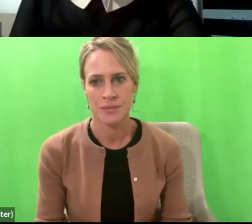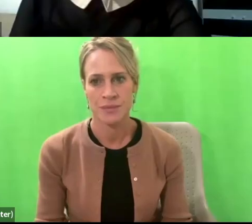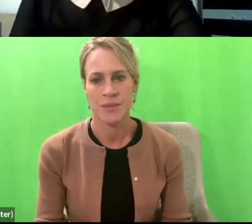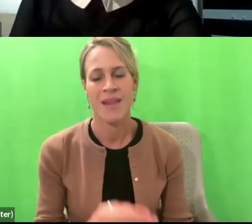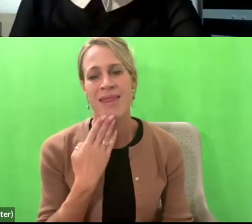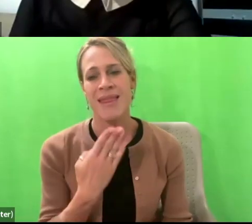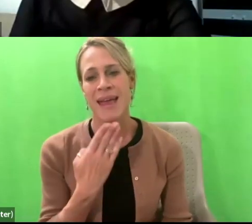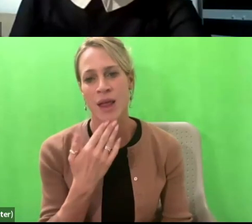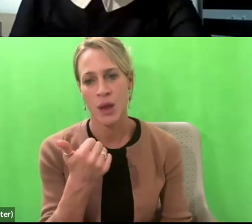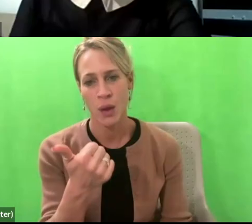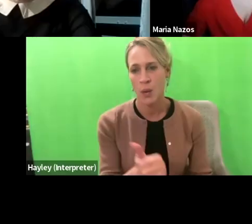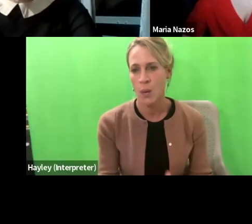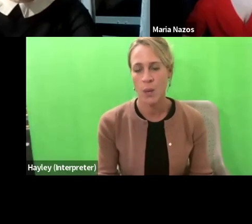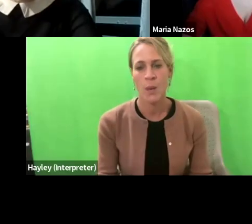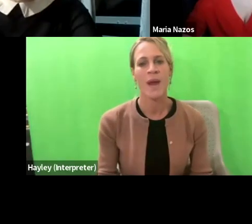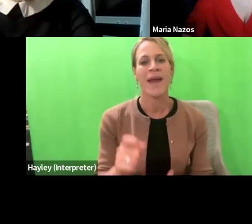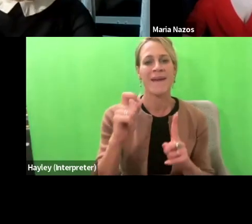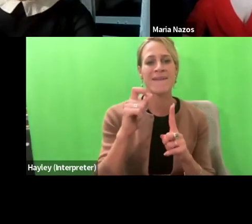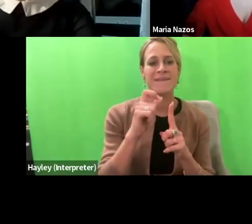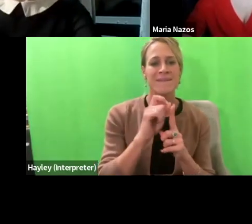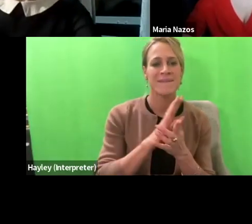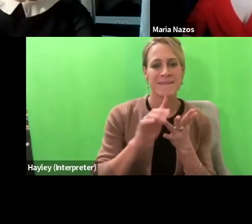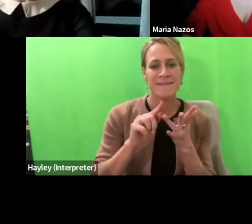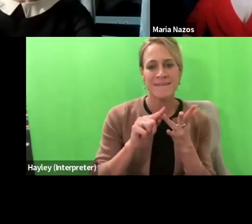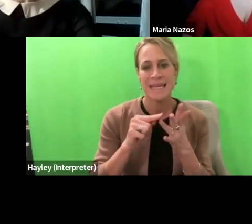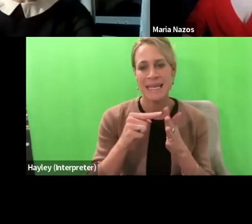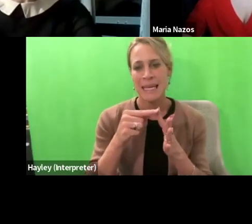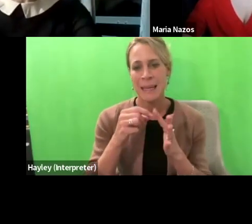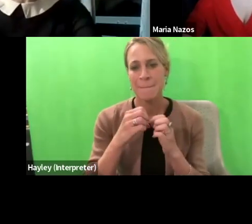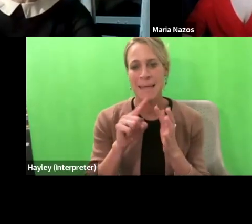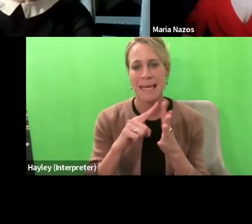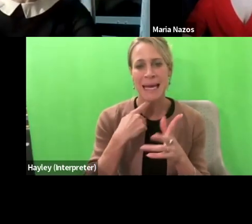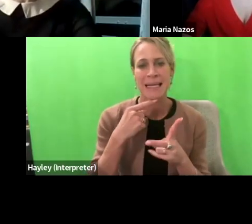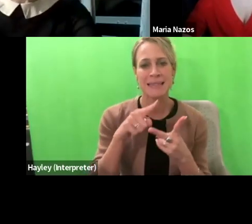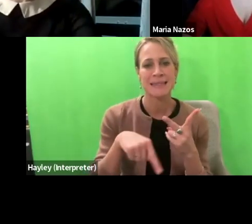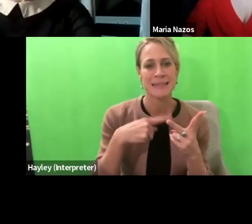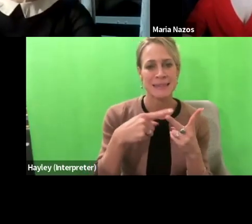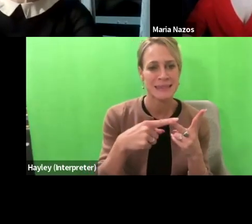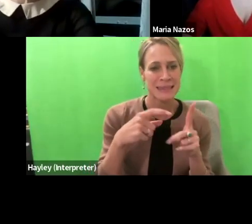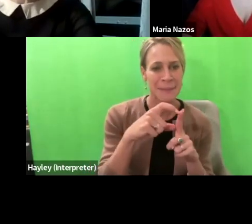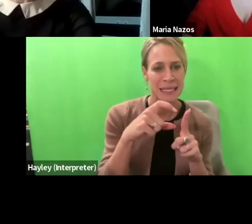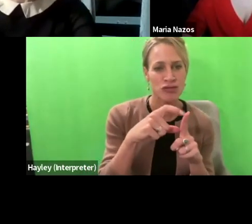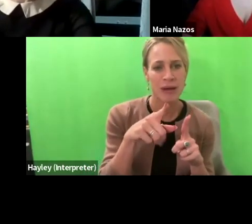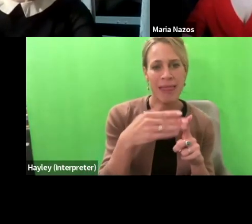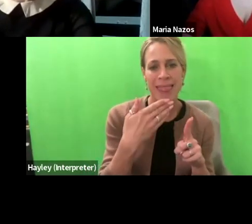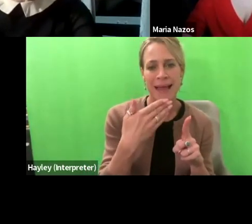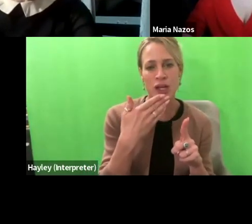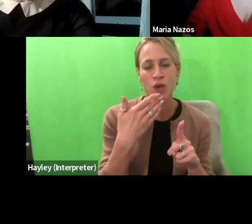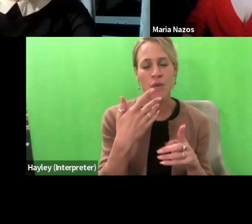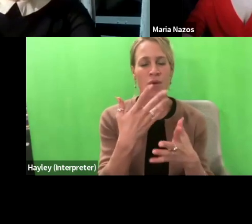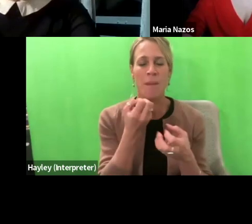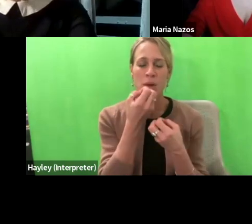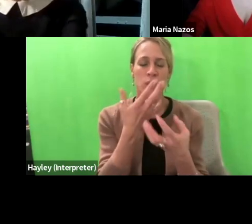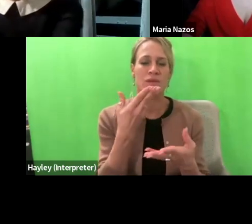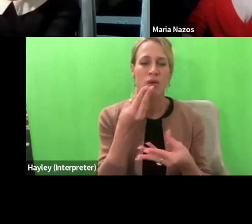Thank you, Phoebe, and thank you, Dimitra, for those beautiful, beautiful poems. And thank you to the translators also